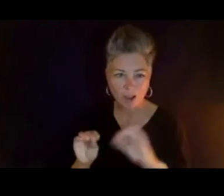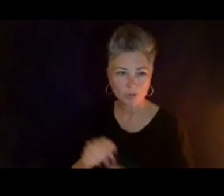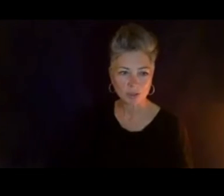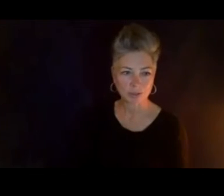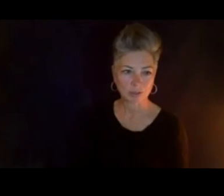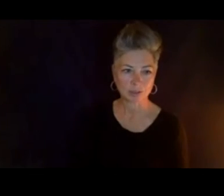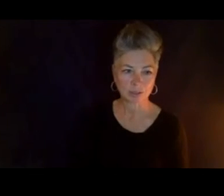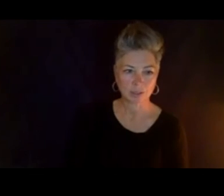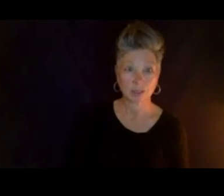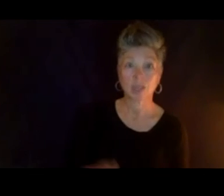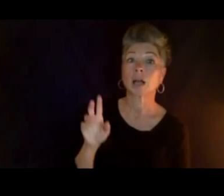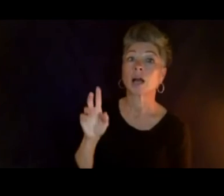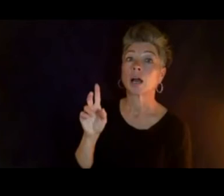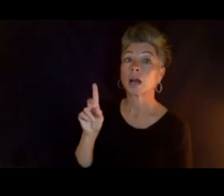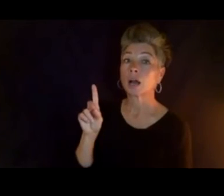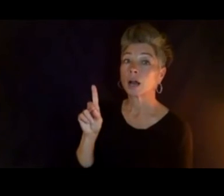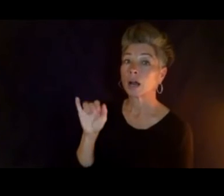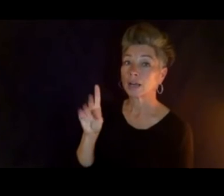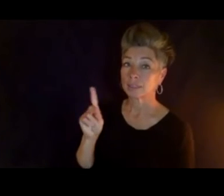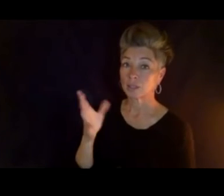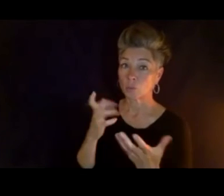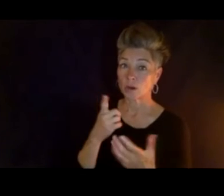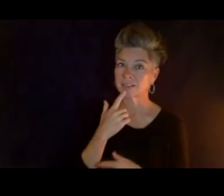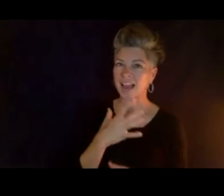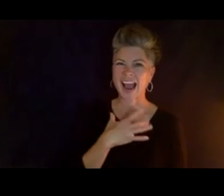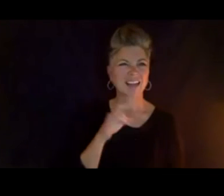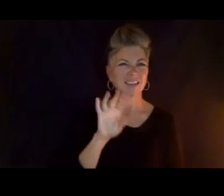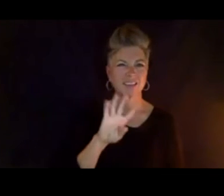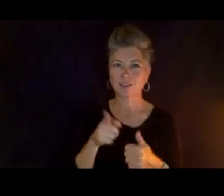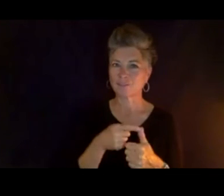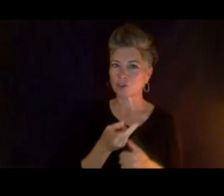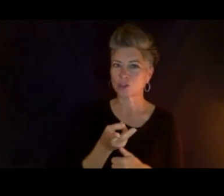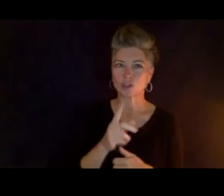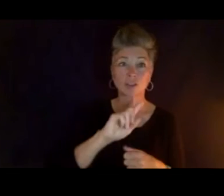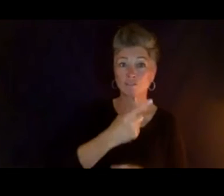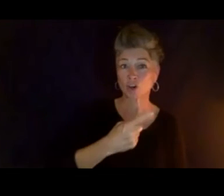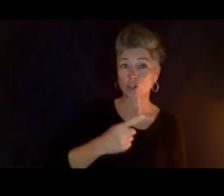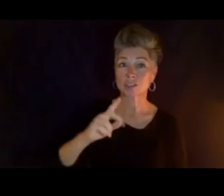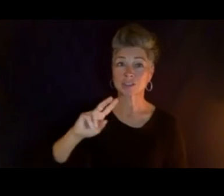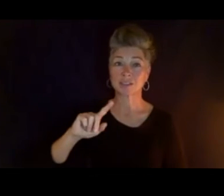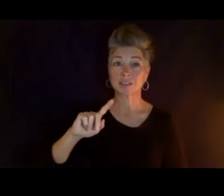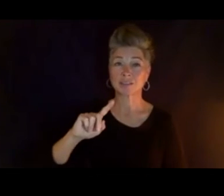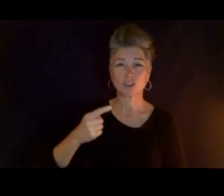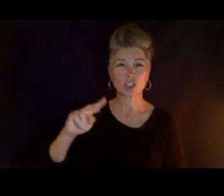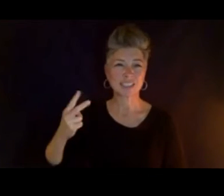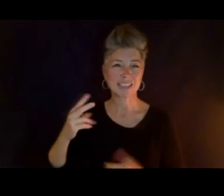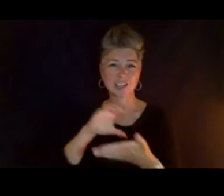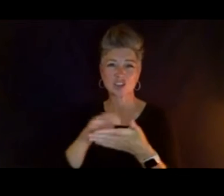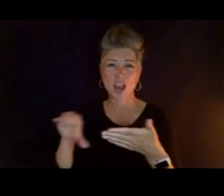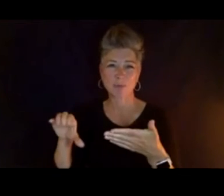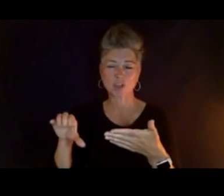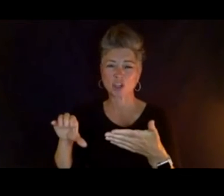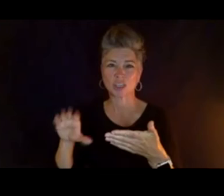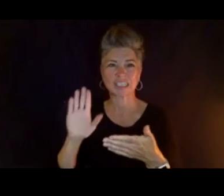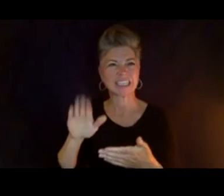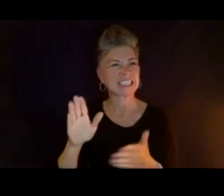I did want to say that I did not like reading the first like two chapters. Sometimes I don't like when authors are overly